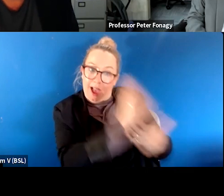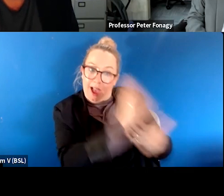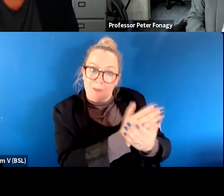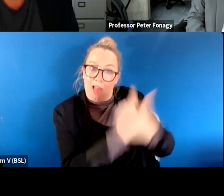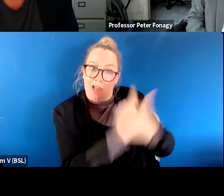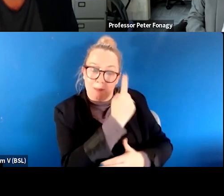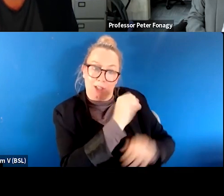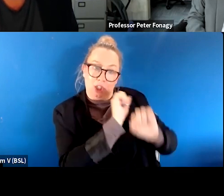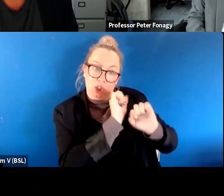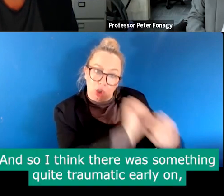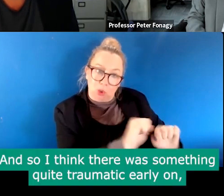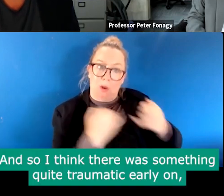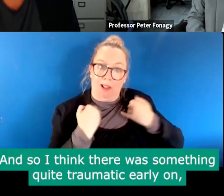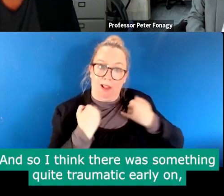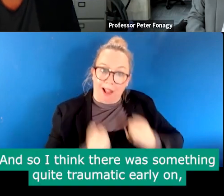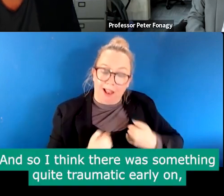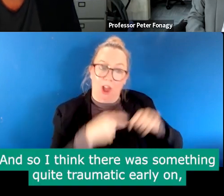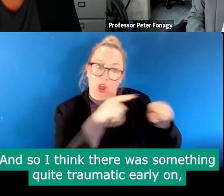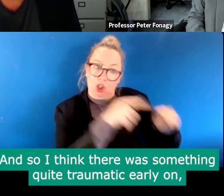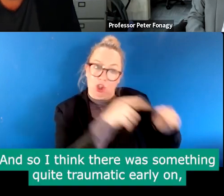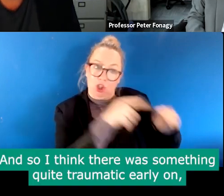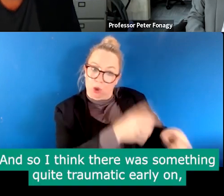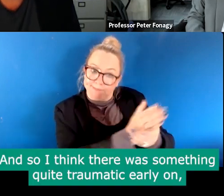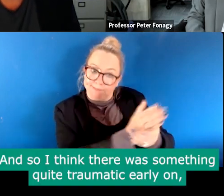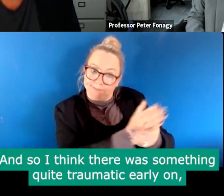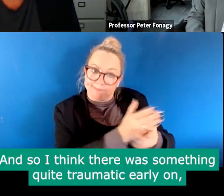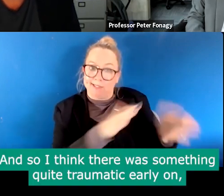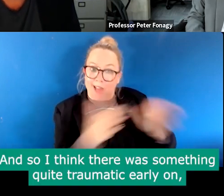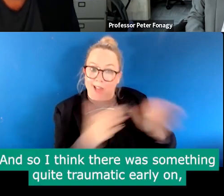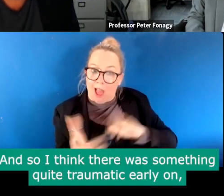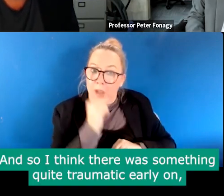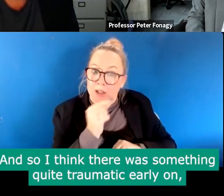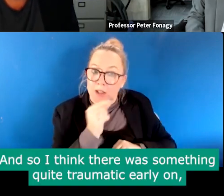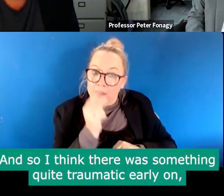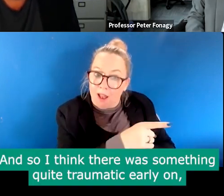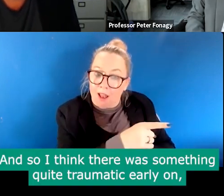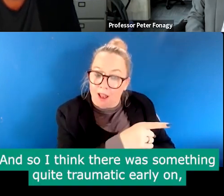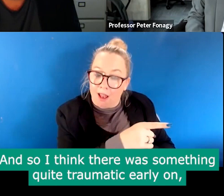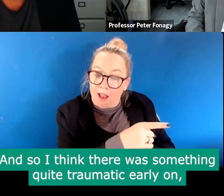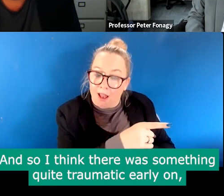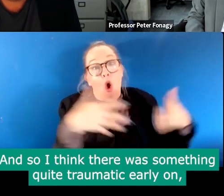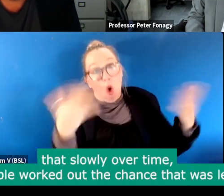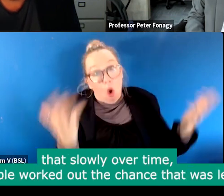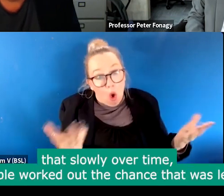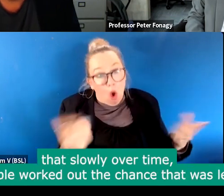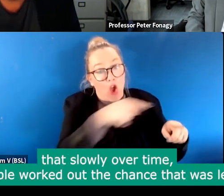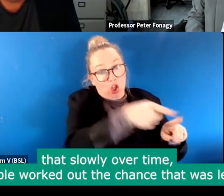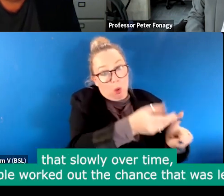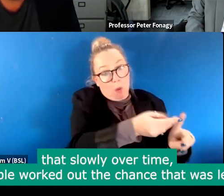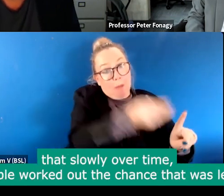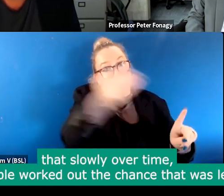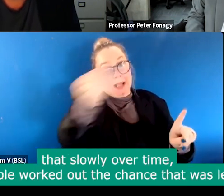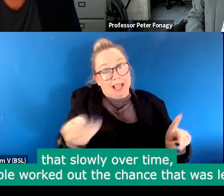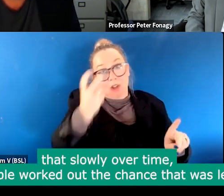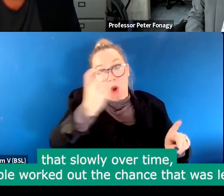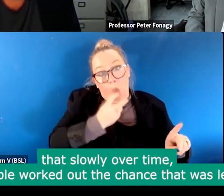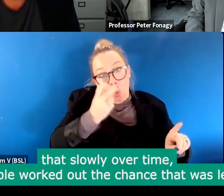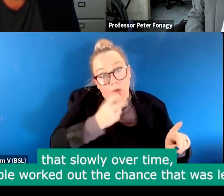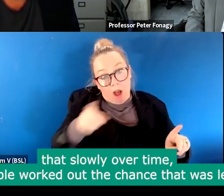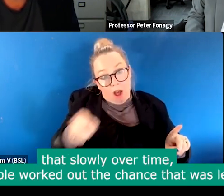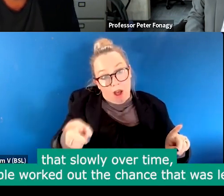them. And so I think there was something quite traumatic early on that slowly over